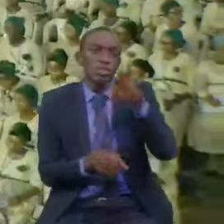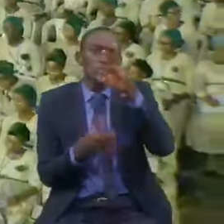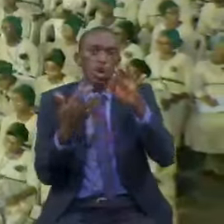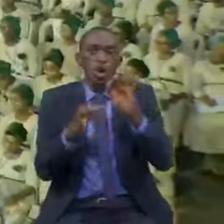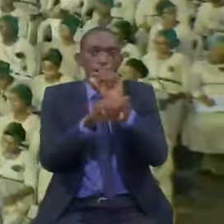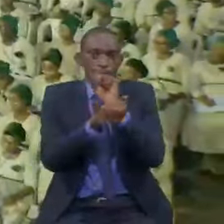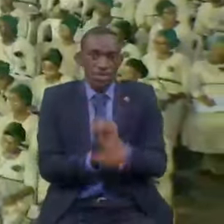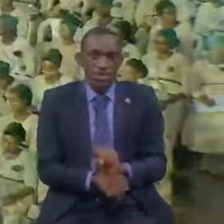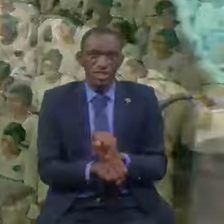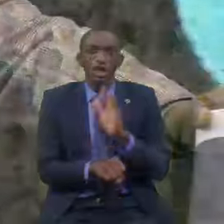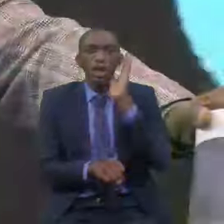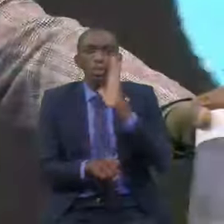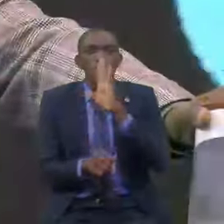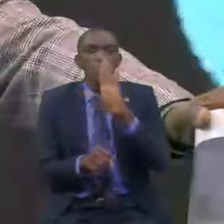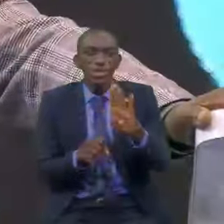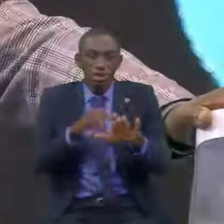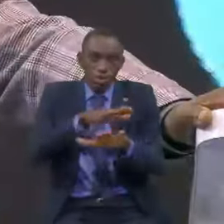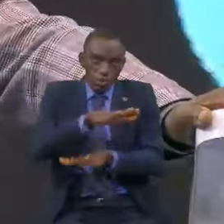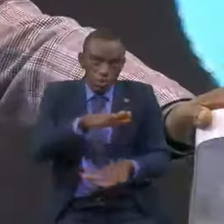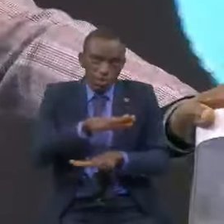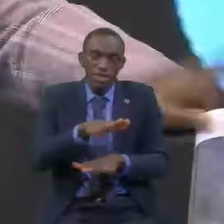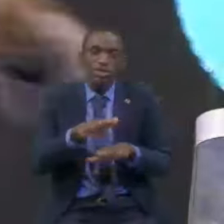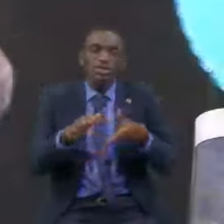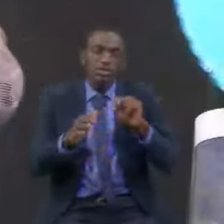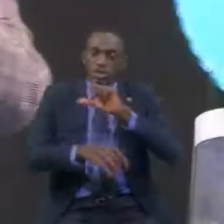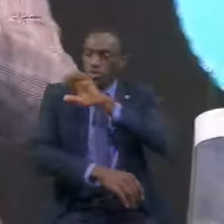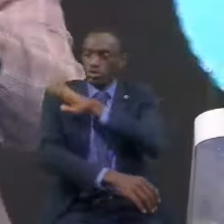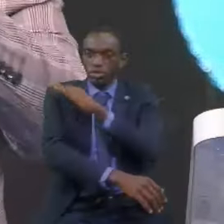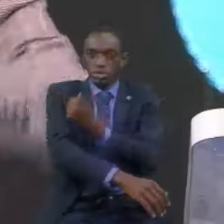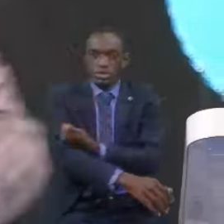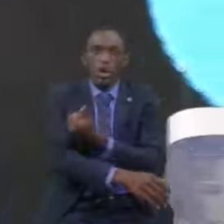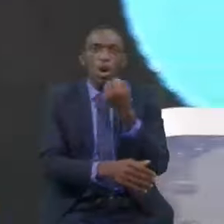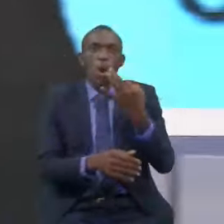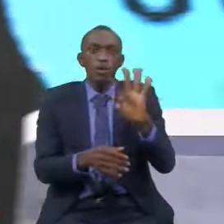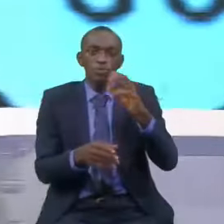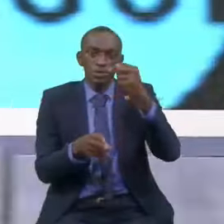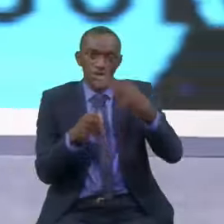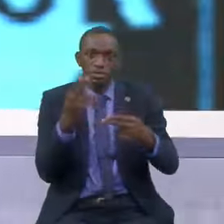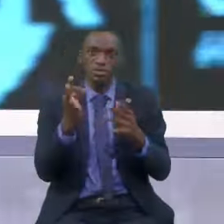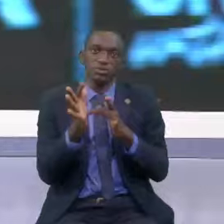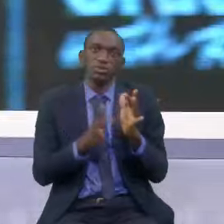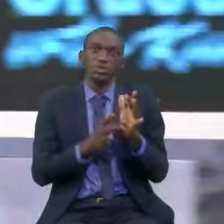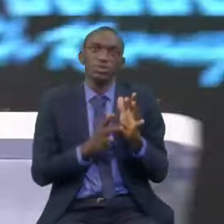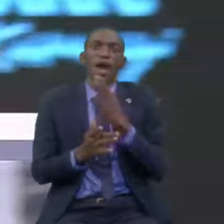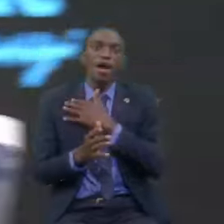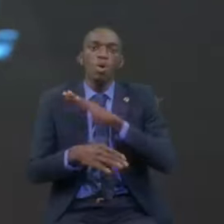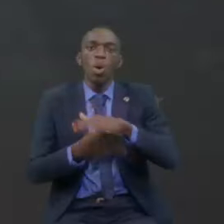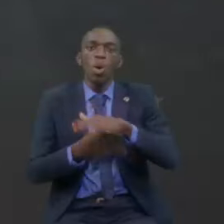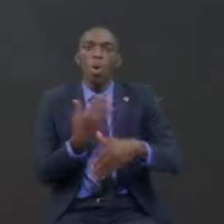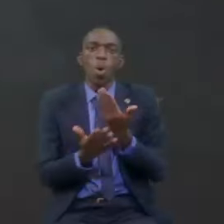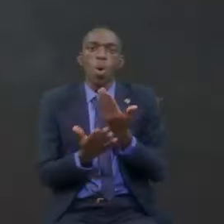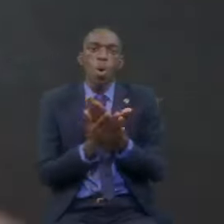to the authority of the name of Jesus. And all the spirit of disease